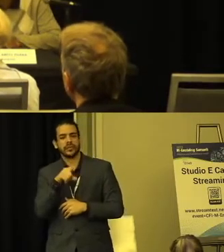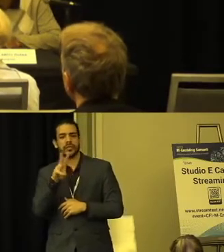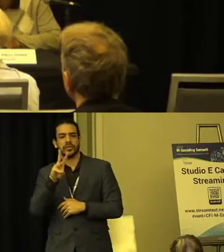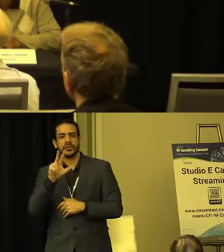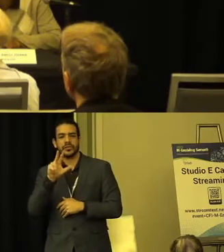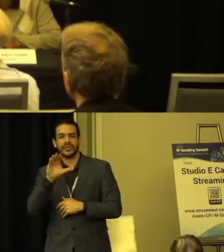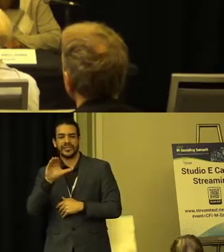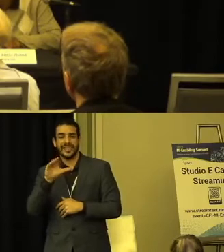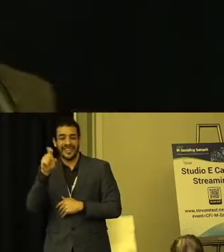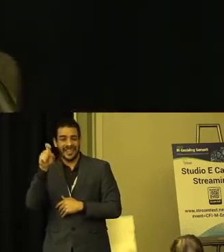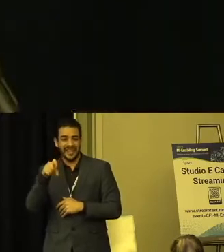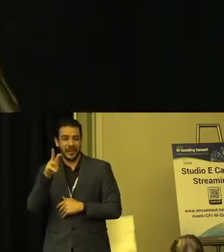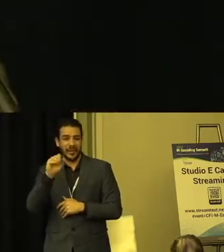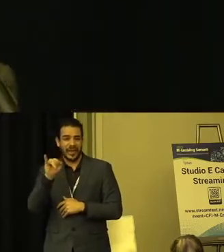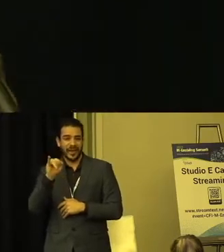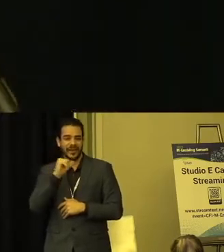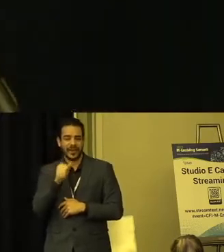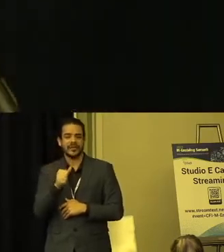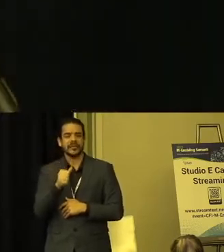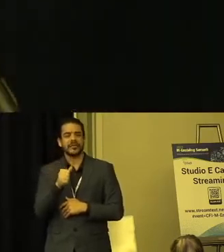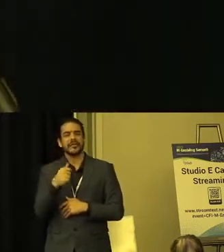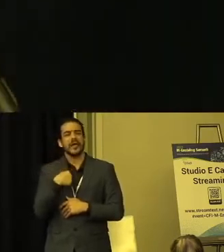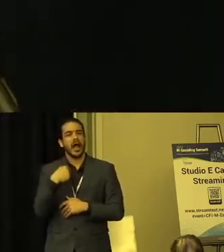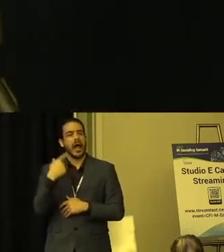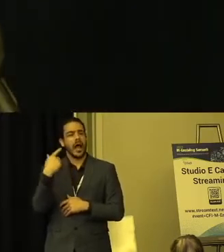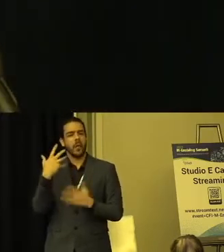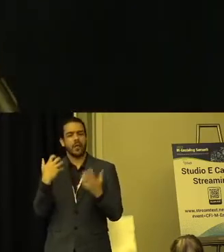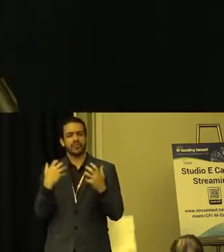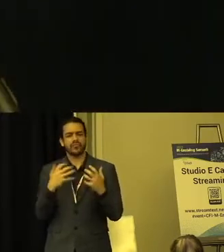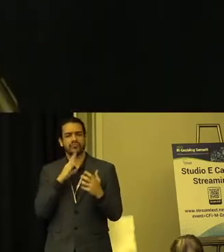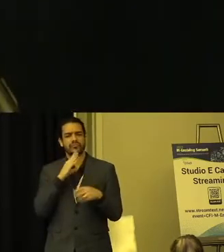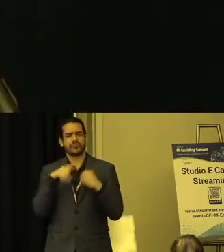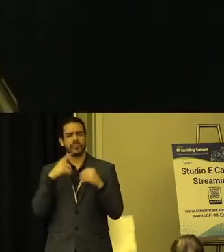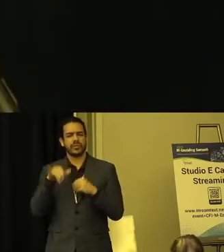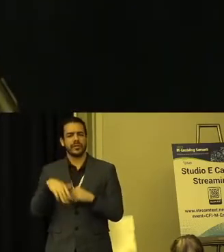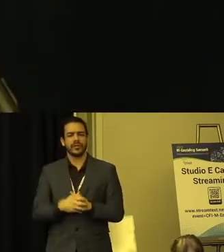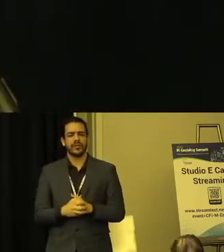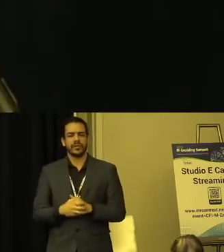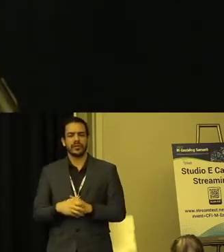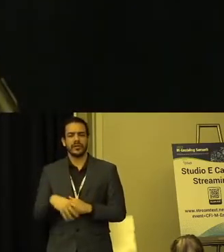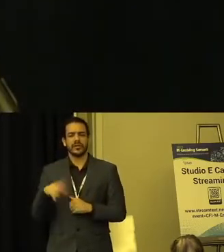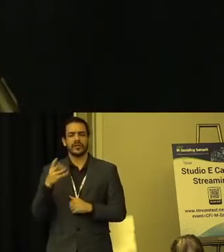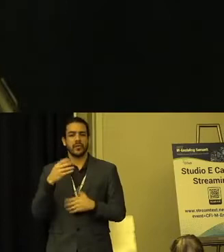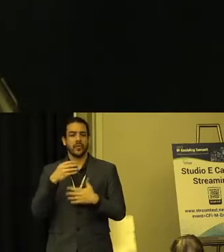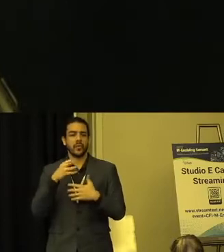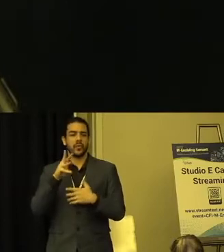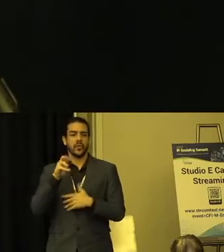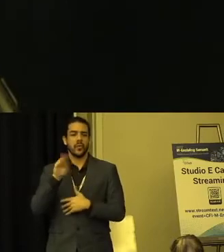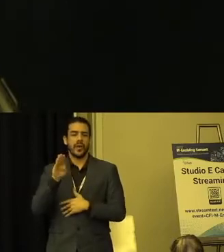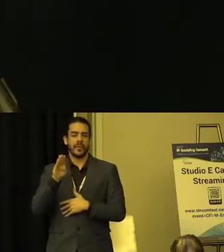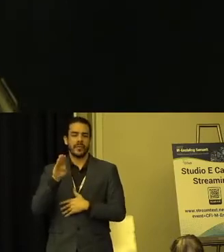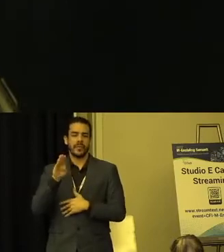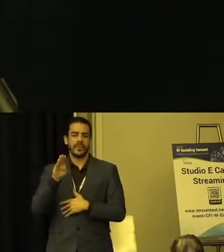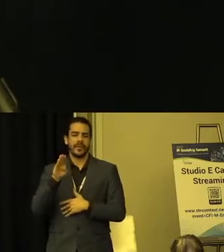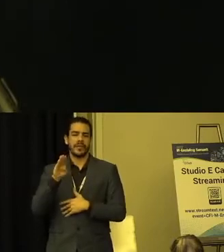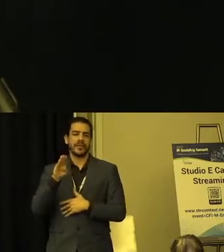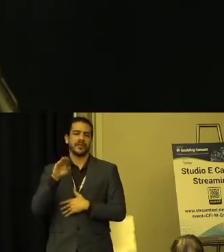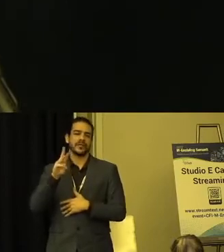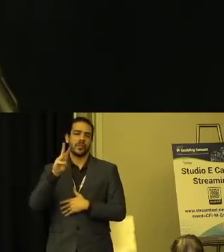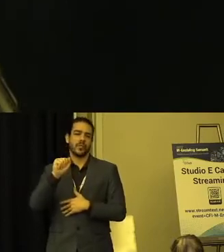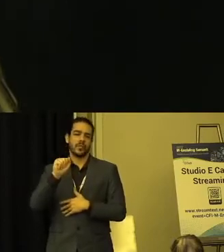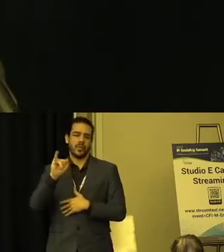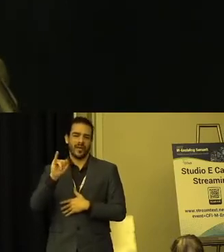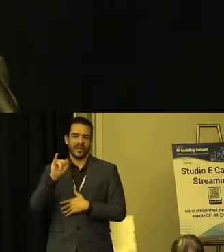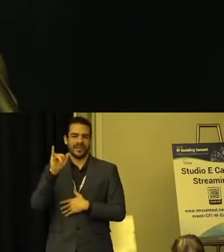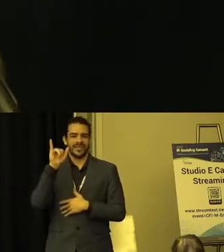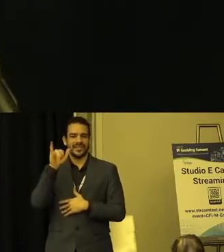need way? And I'd like to speak to that. So the Web Accessibility Initiative is one of several what we call